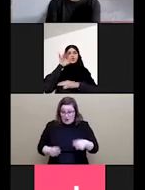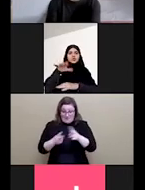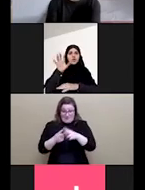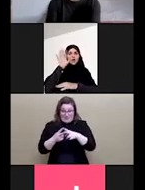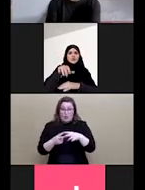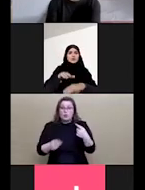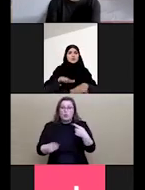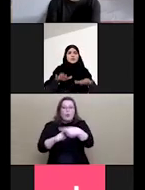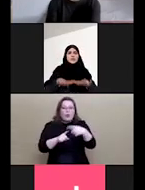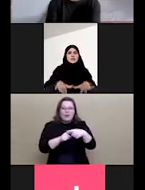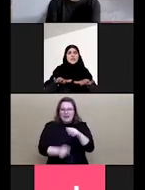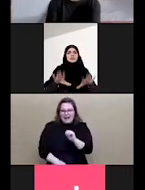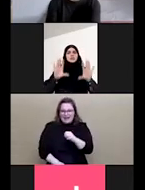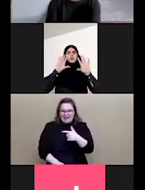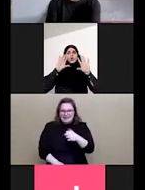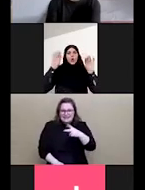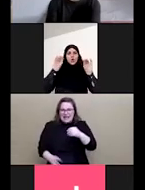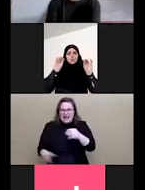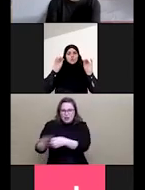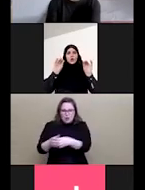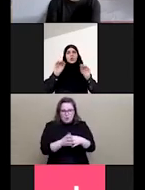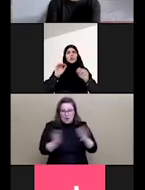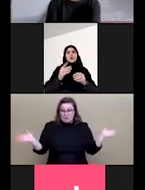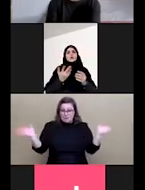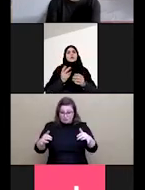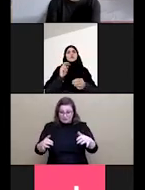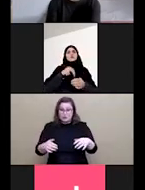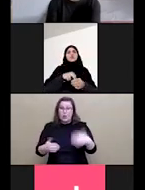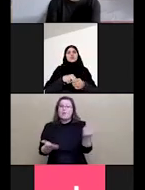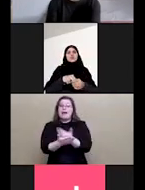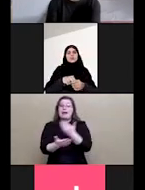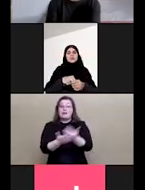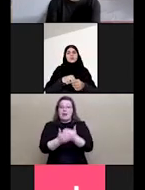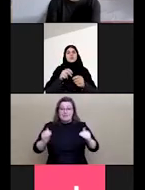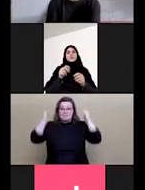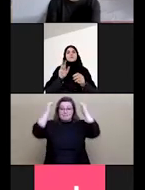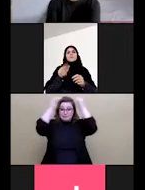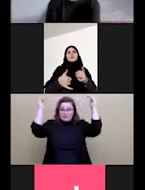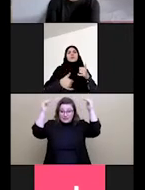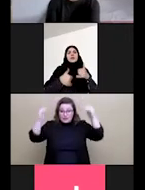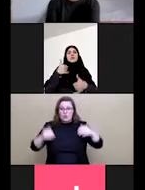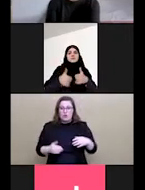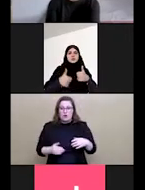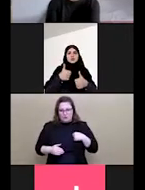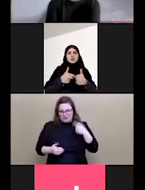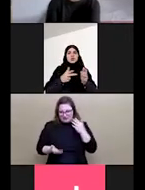ethnicities. And they organize competitions at the national level, and many of you certainly know that